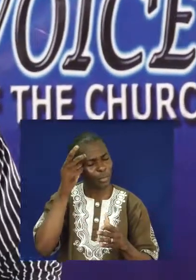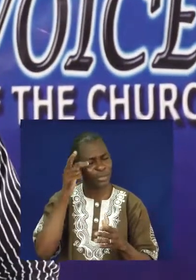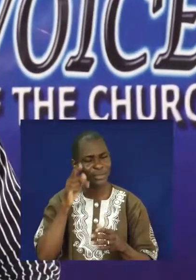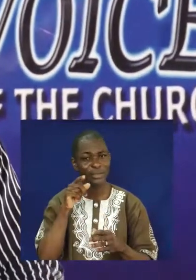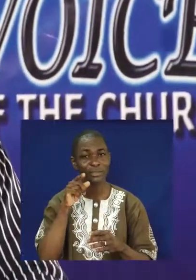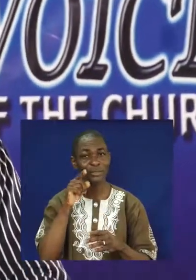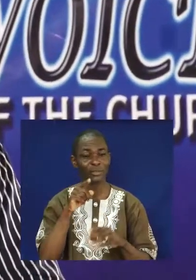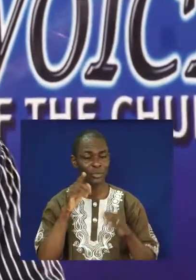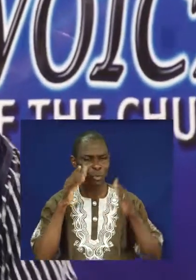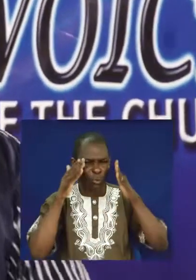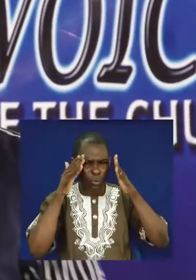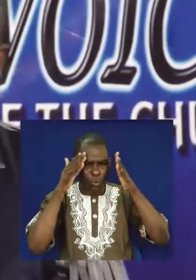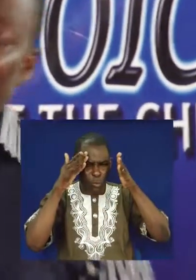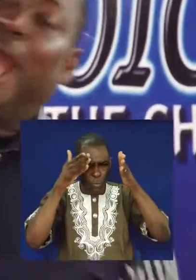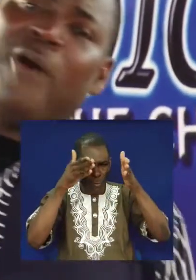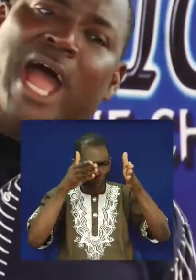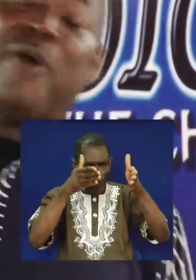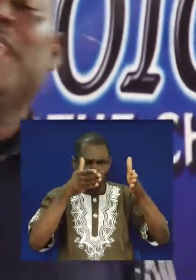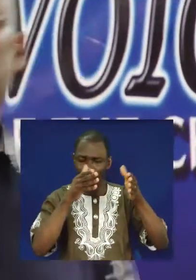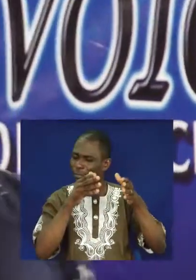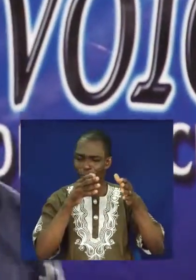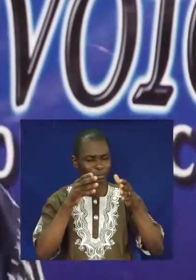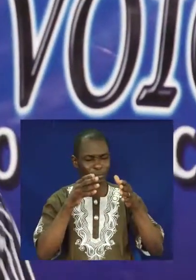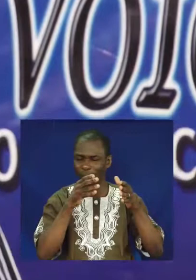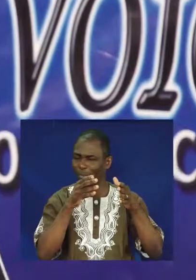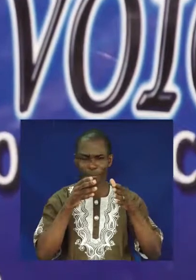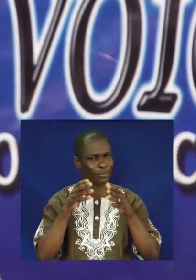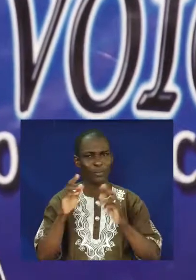me shat enano a Awurade Yesu